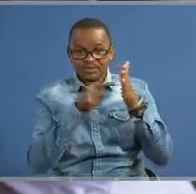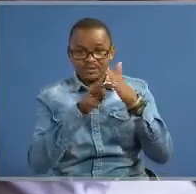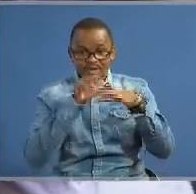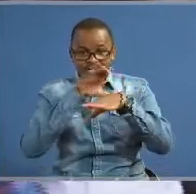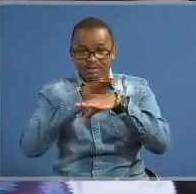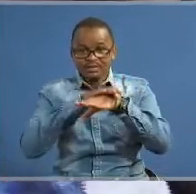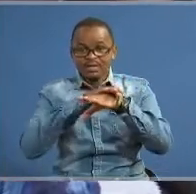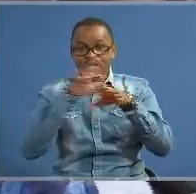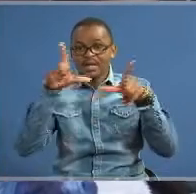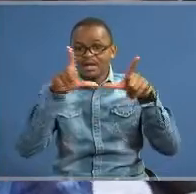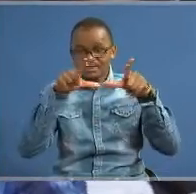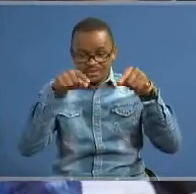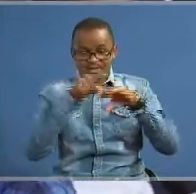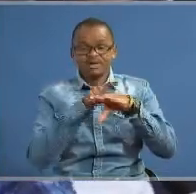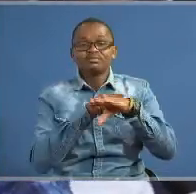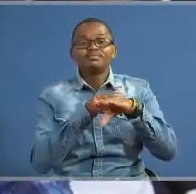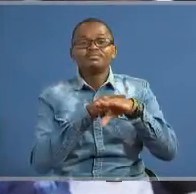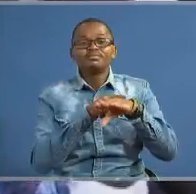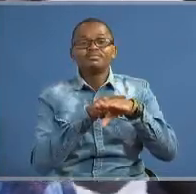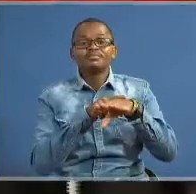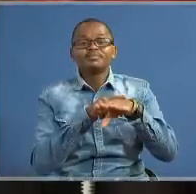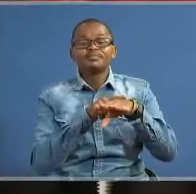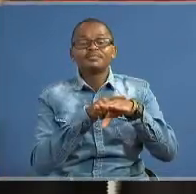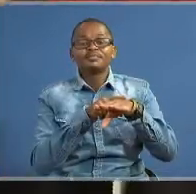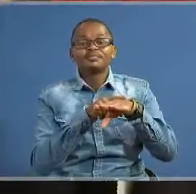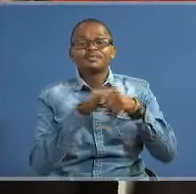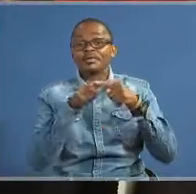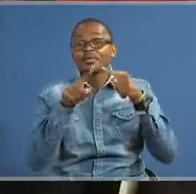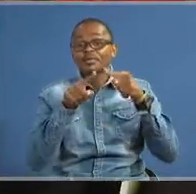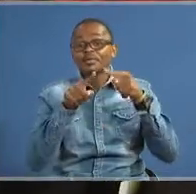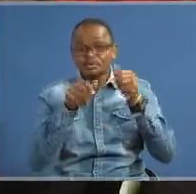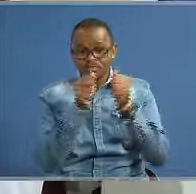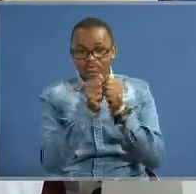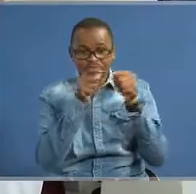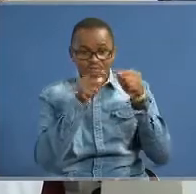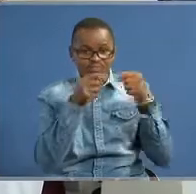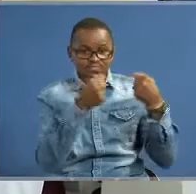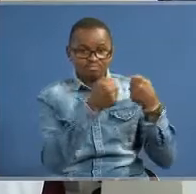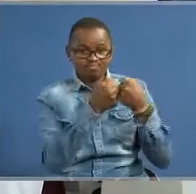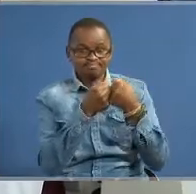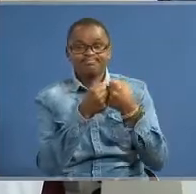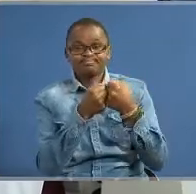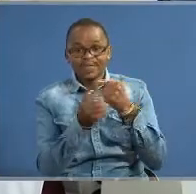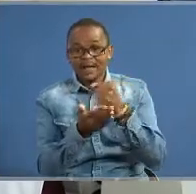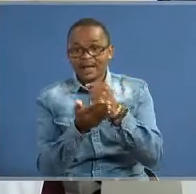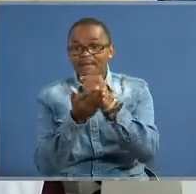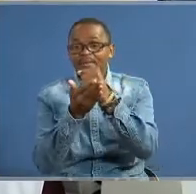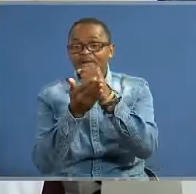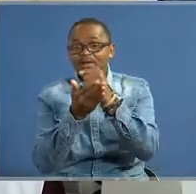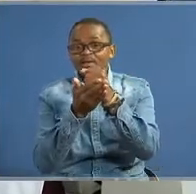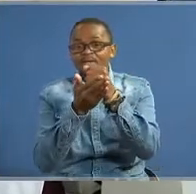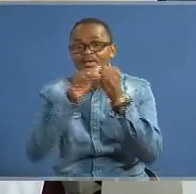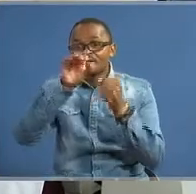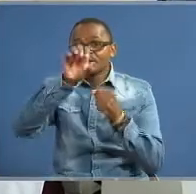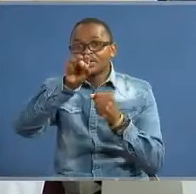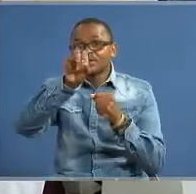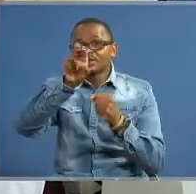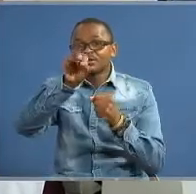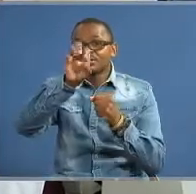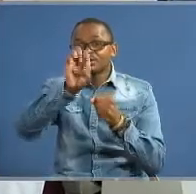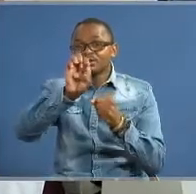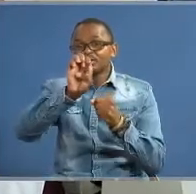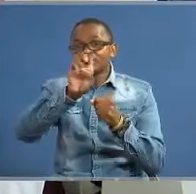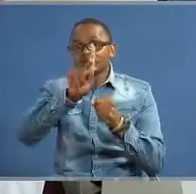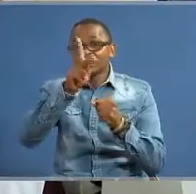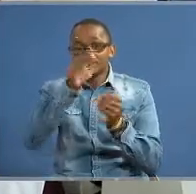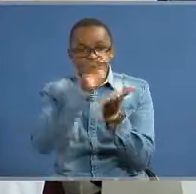a license at this moment. Yeah. But with all these challenges, a helping hand has come for the SMEs. The